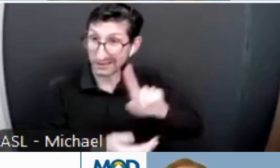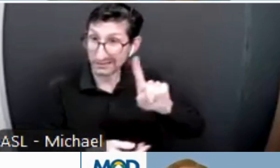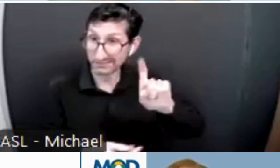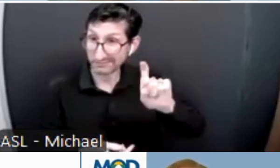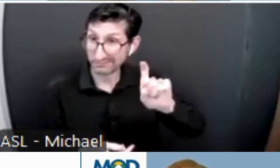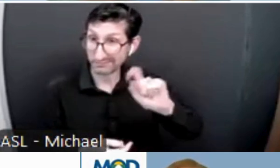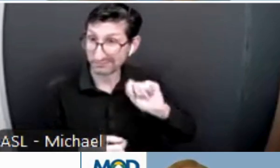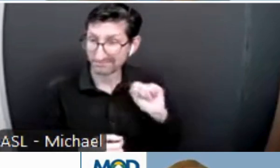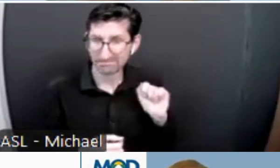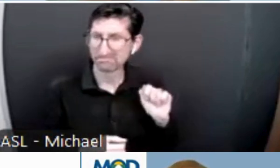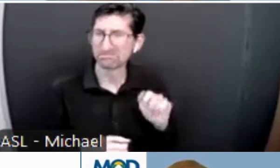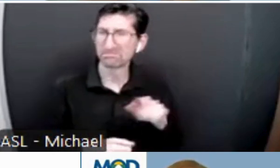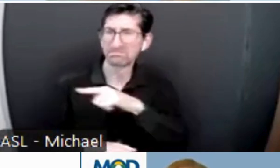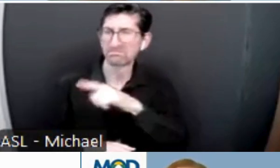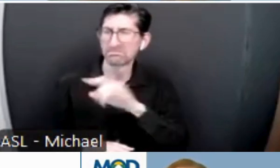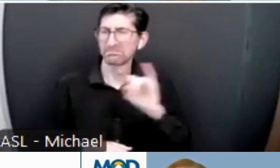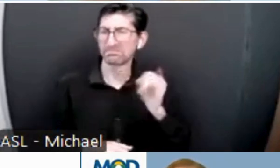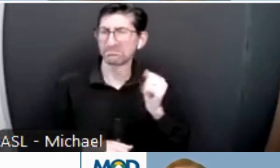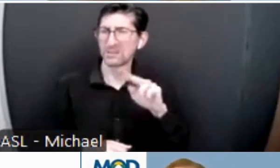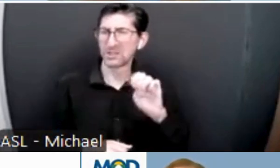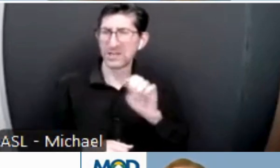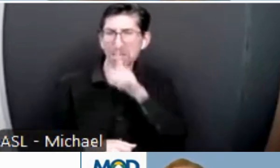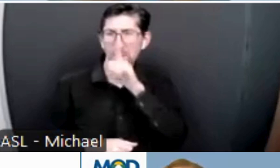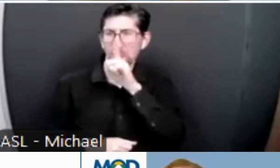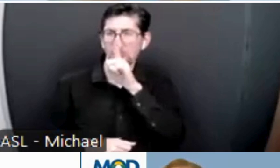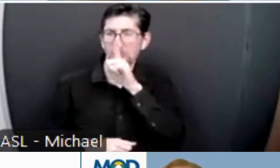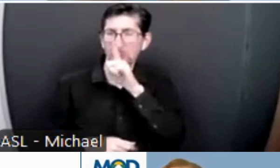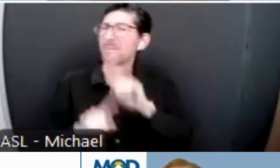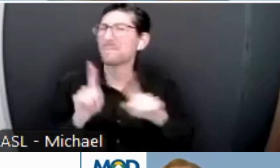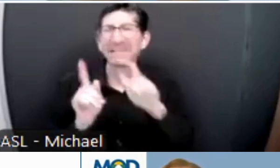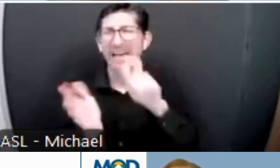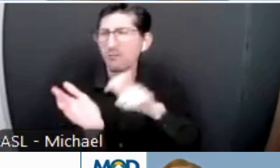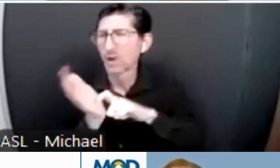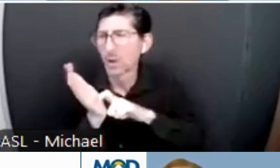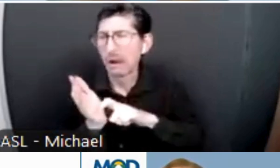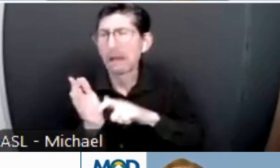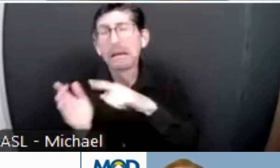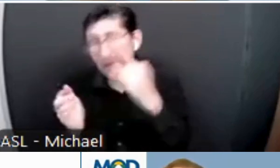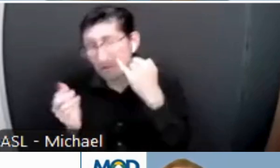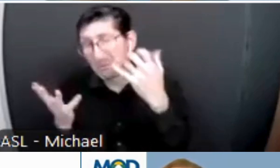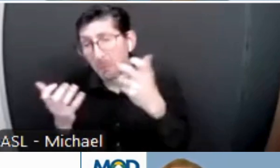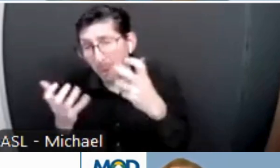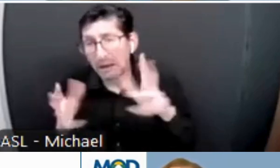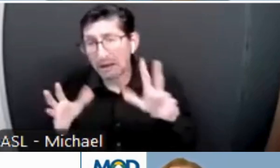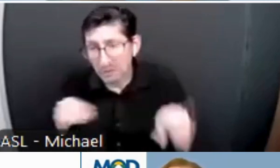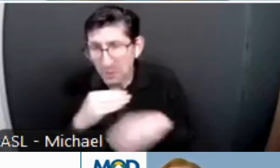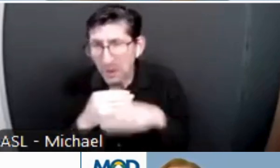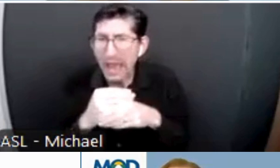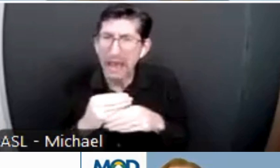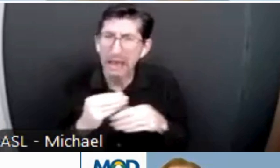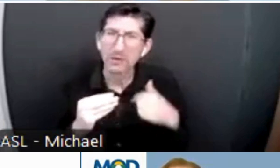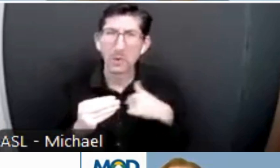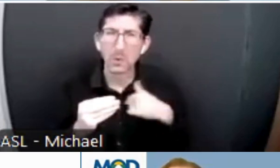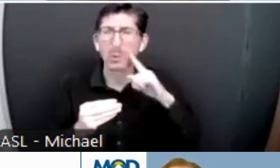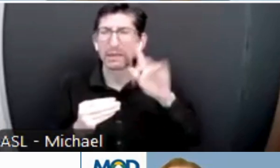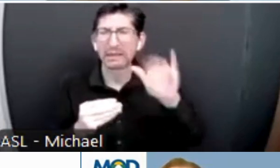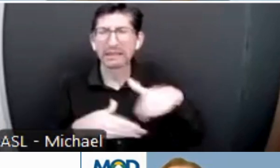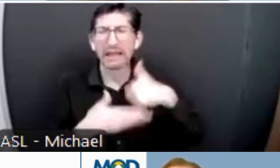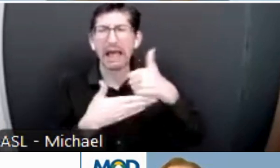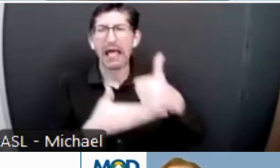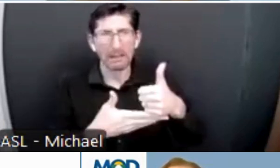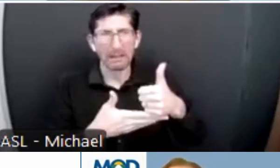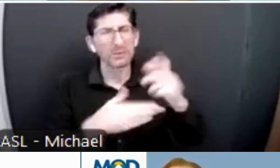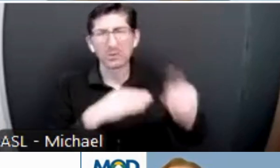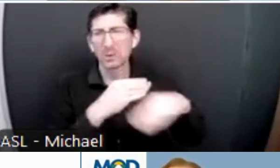She hasn't mentioned it here. It's optional. So she doesn't have to, but if she wanted to add it, we think it fits nicely right at the beginning of